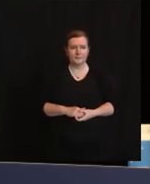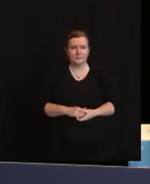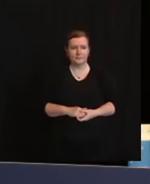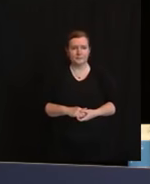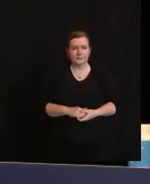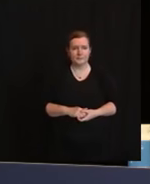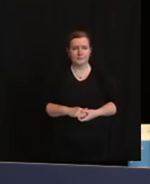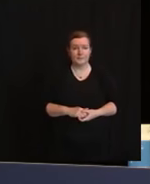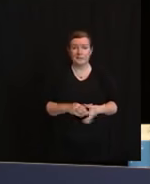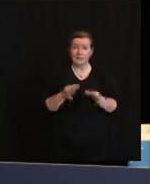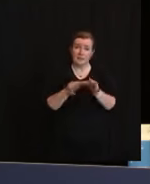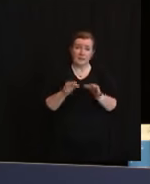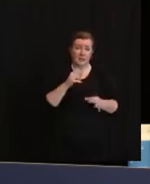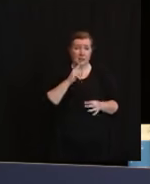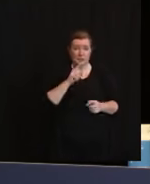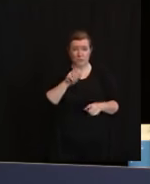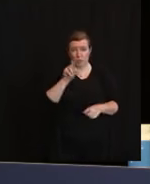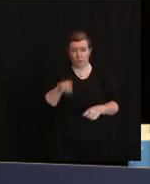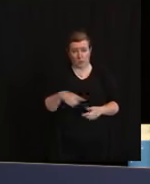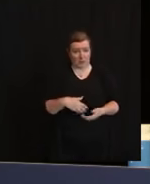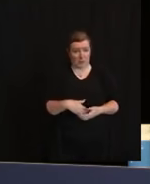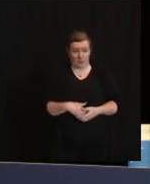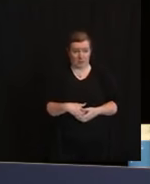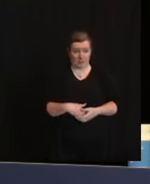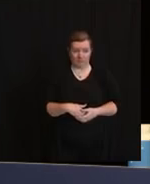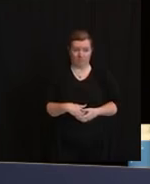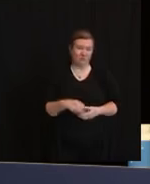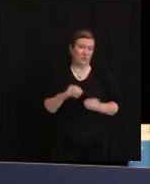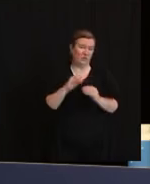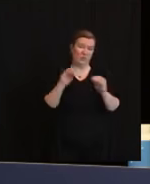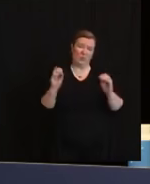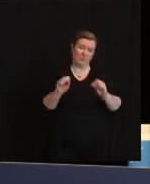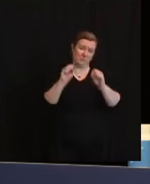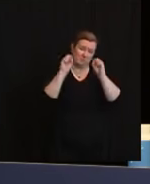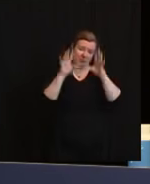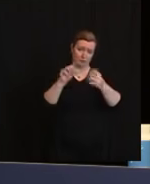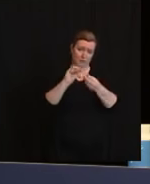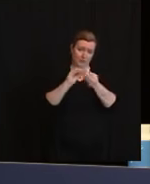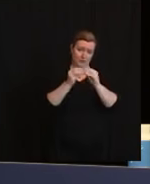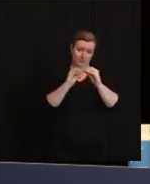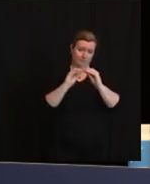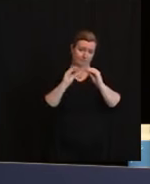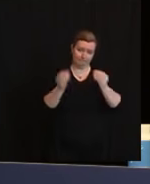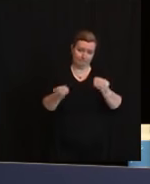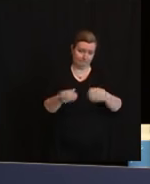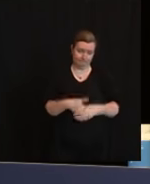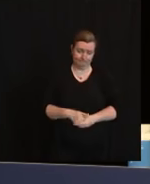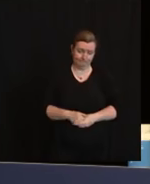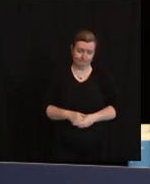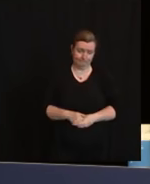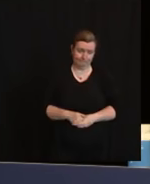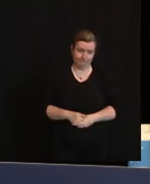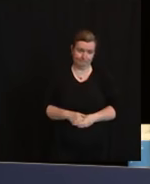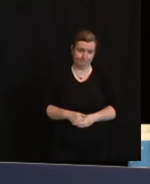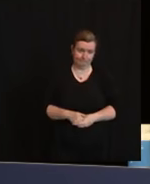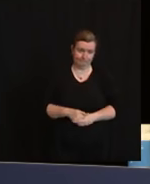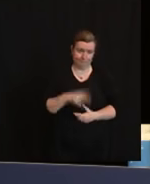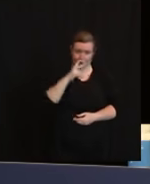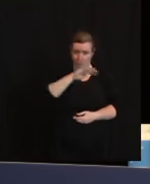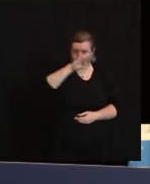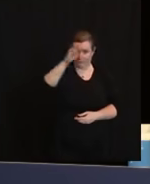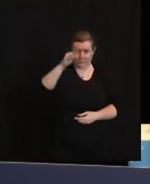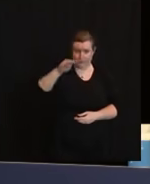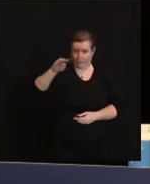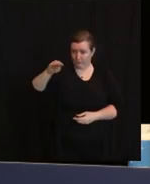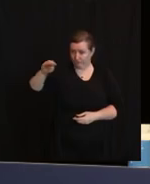the question is that there isn't a magic number per se, but that it's real. Looking at the epi curve really takes into account all